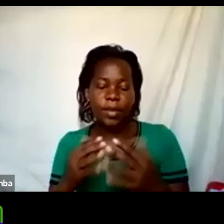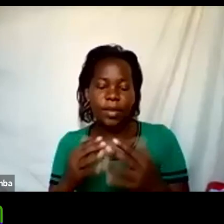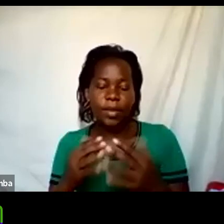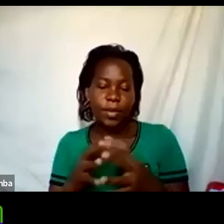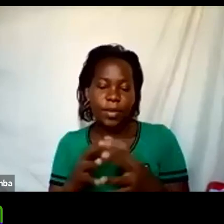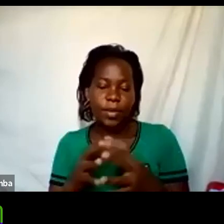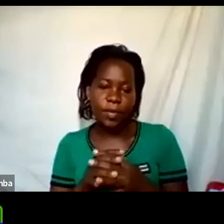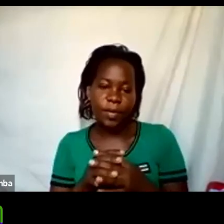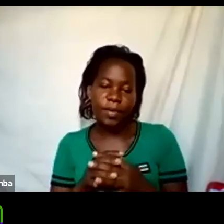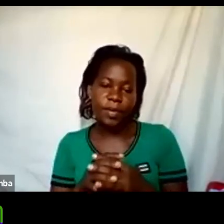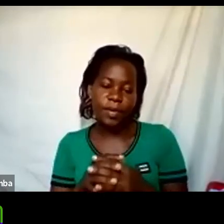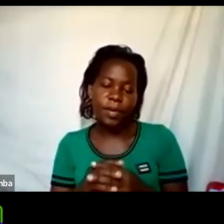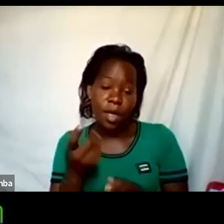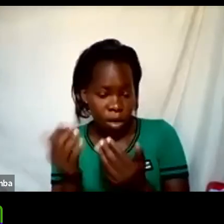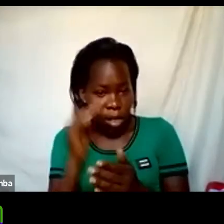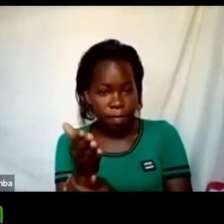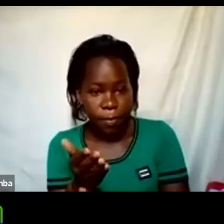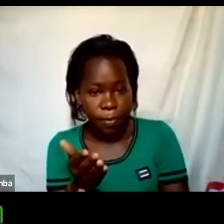in.